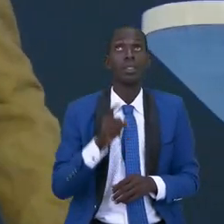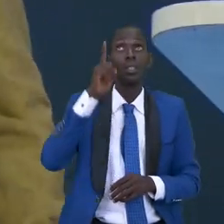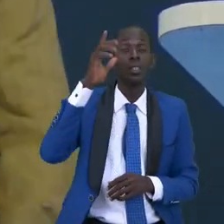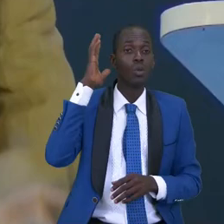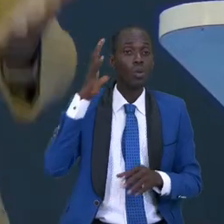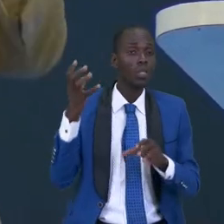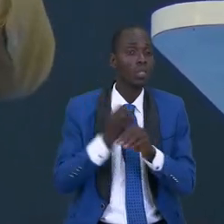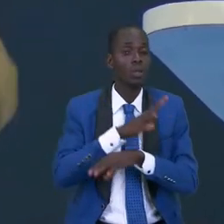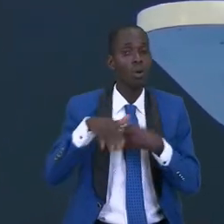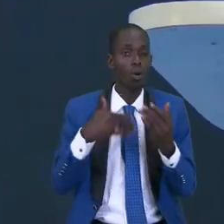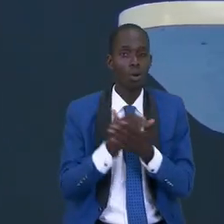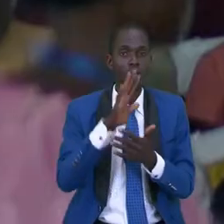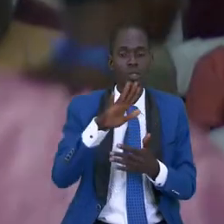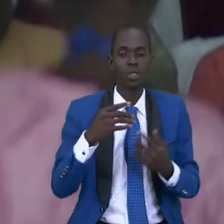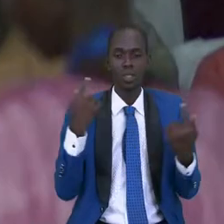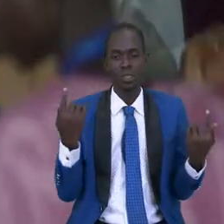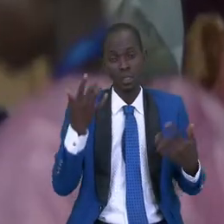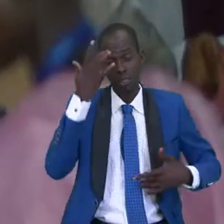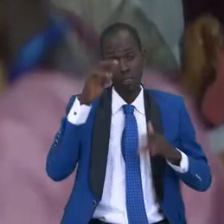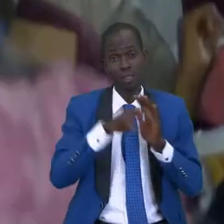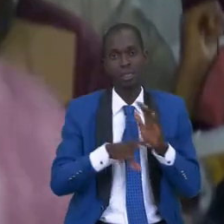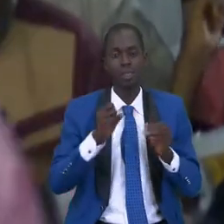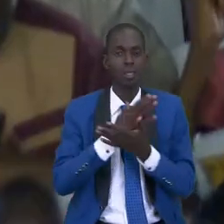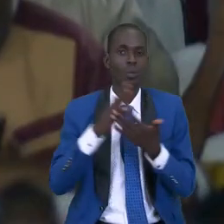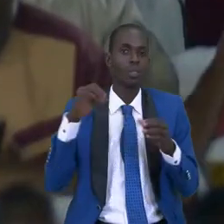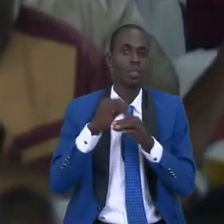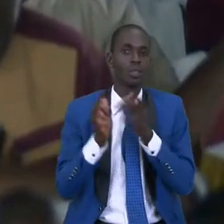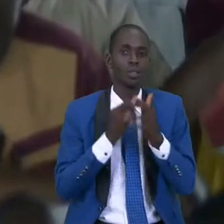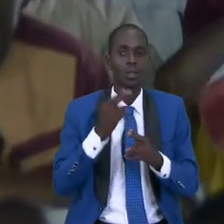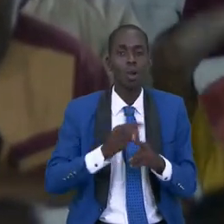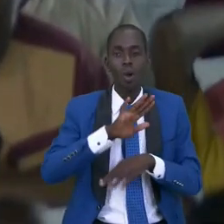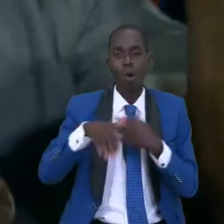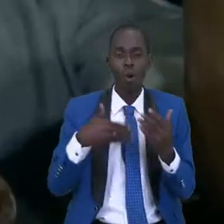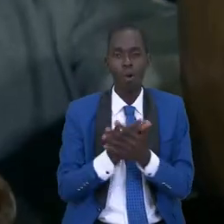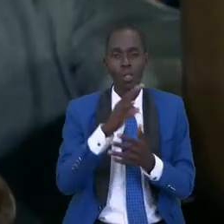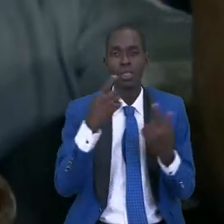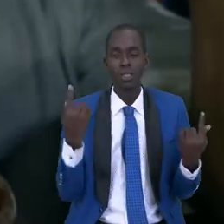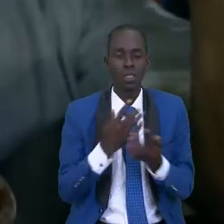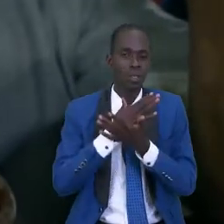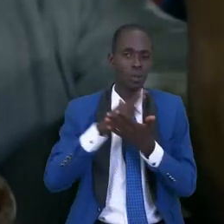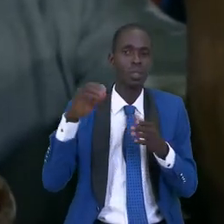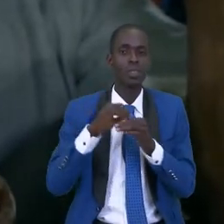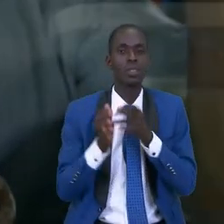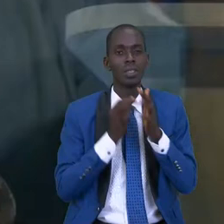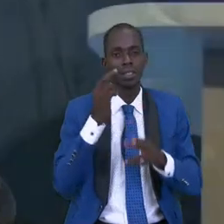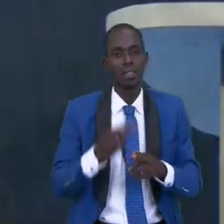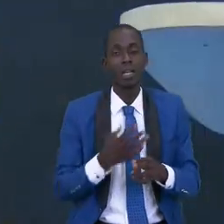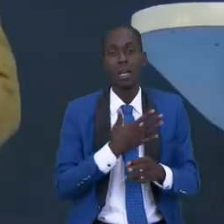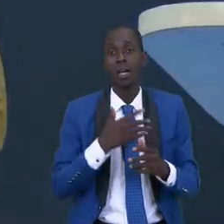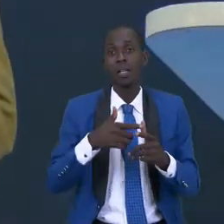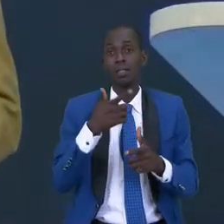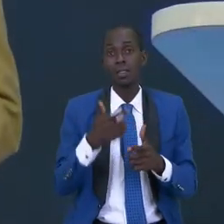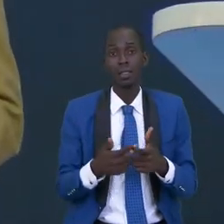your sicknesses away, all your sins away, and then